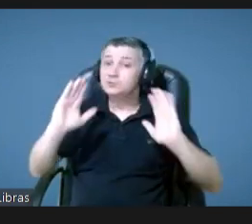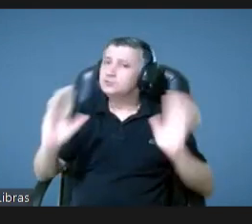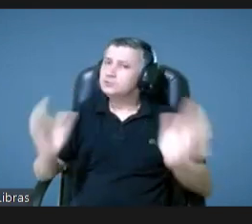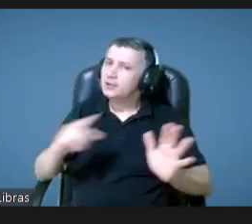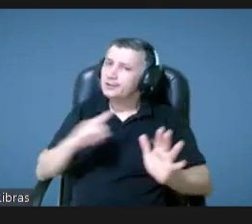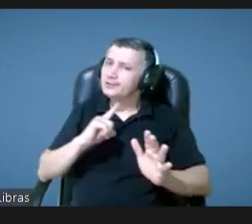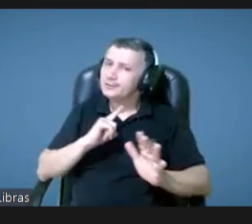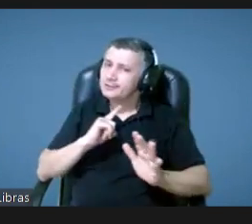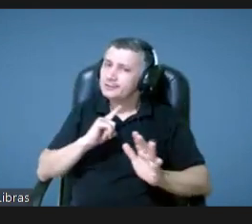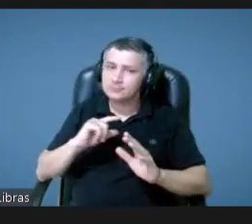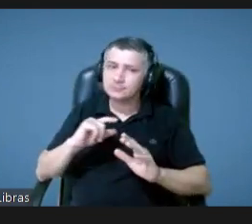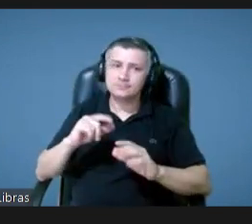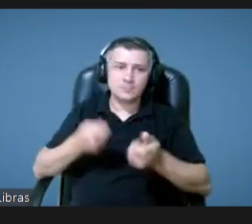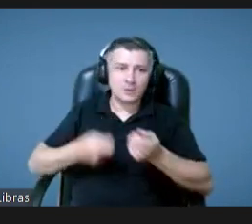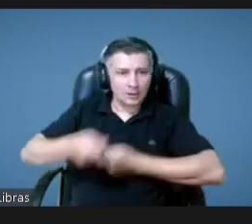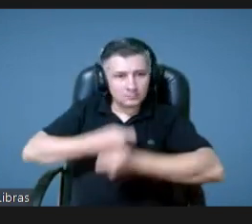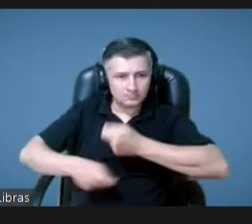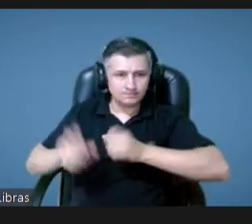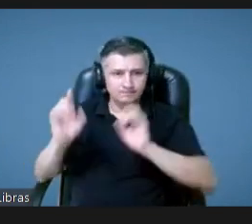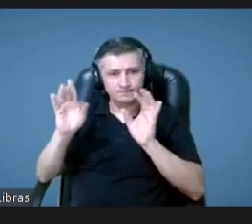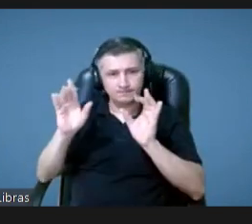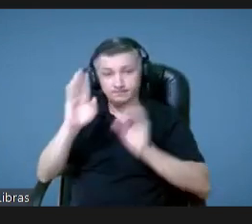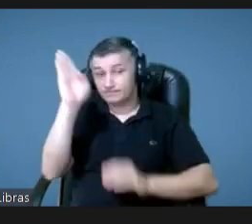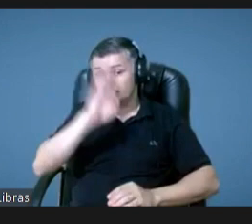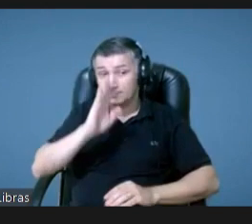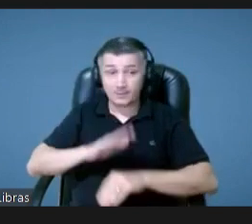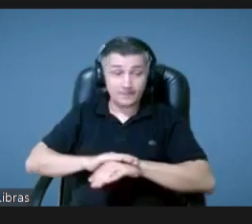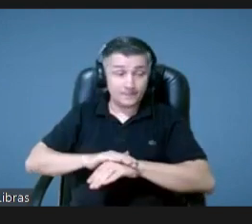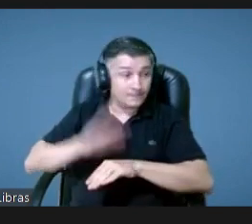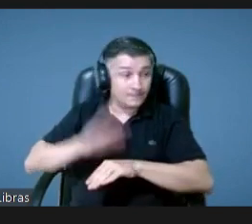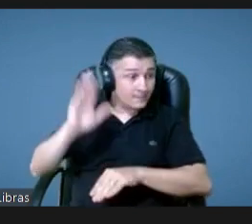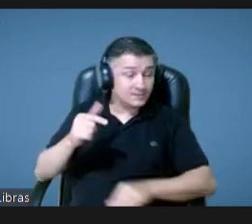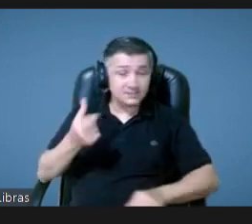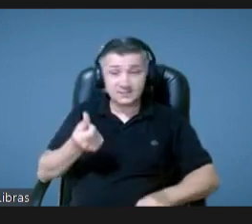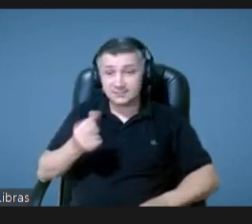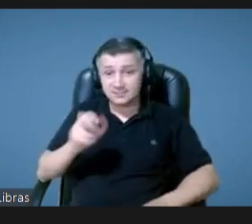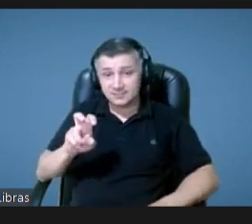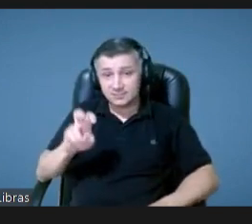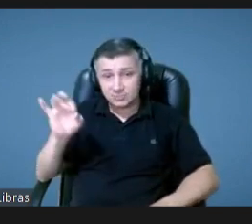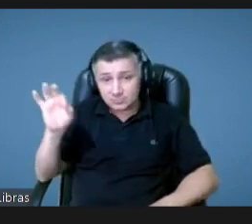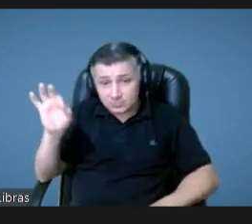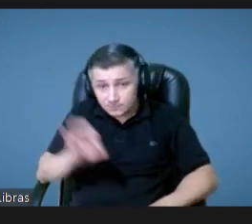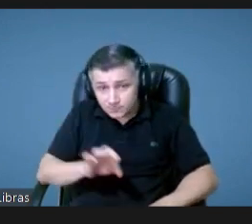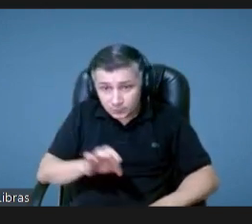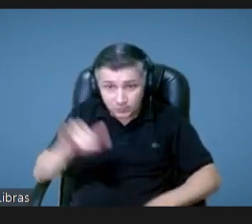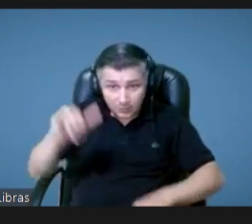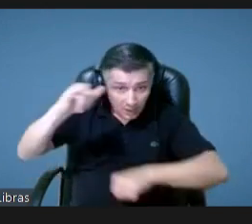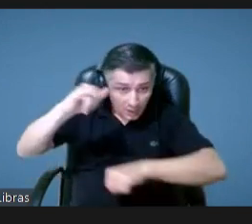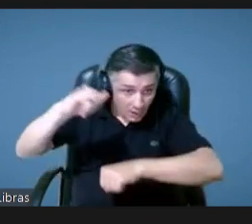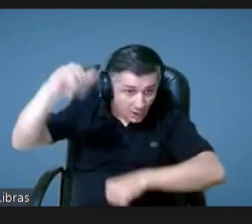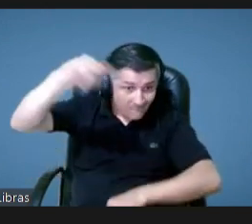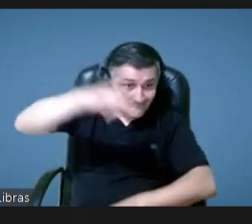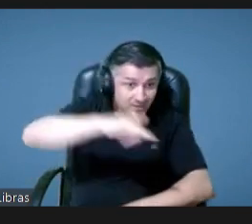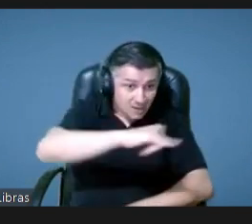executive aviation. We hold a substantial market share, over